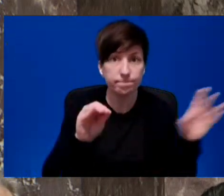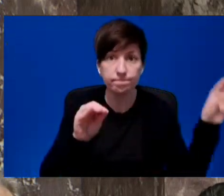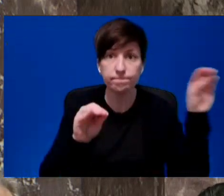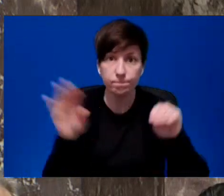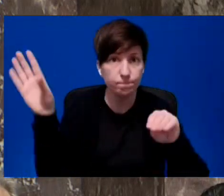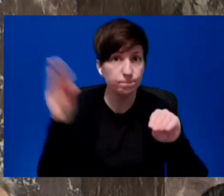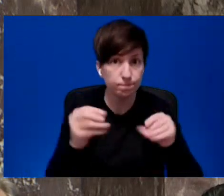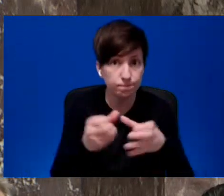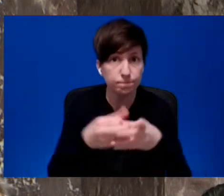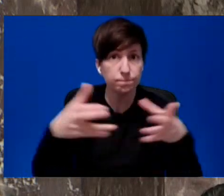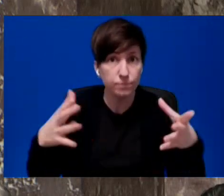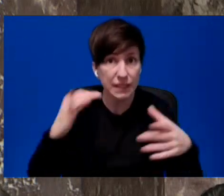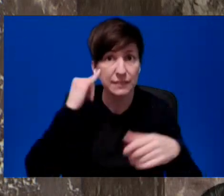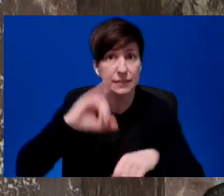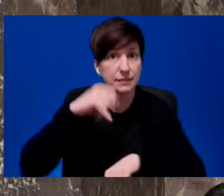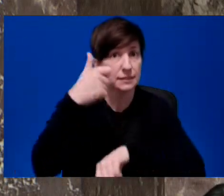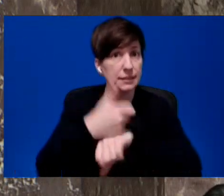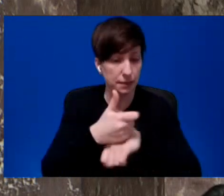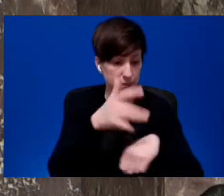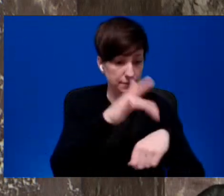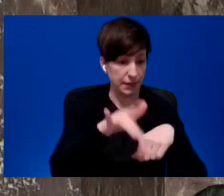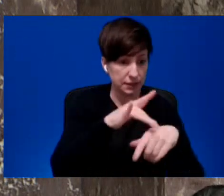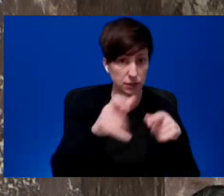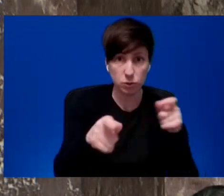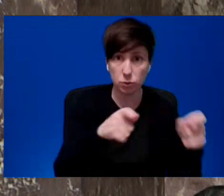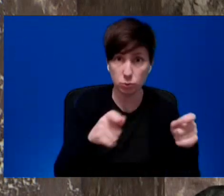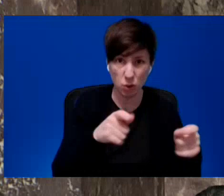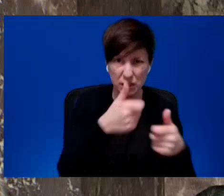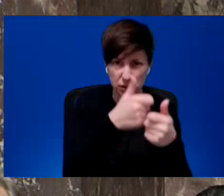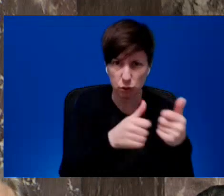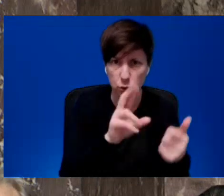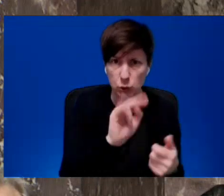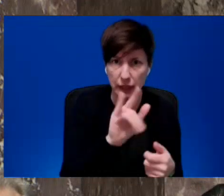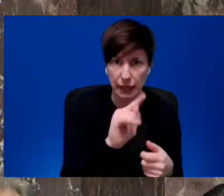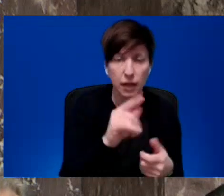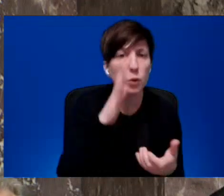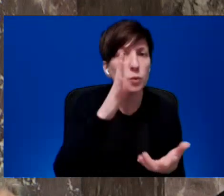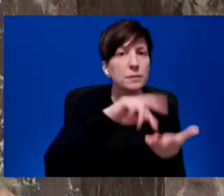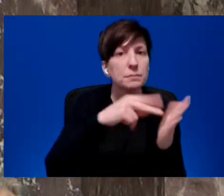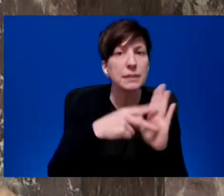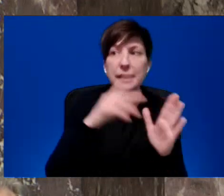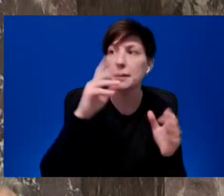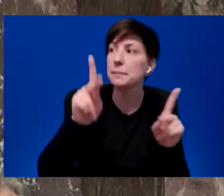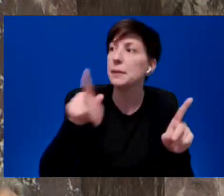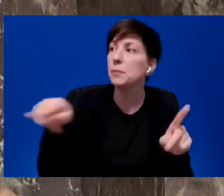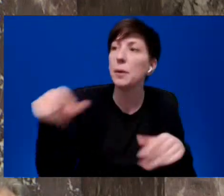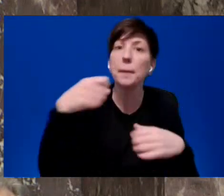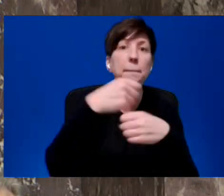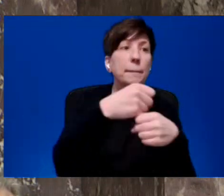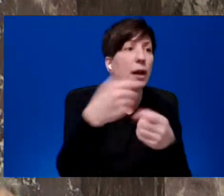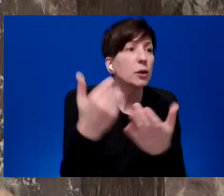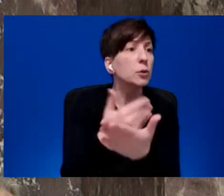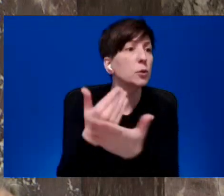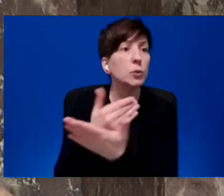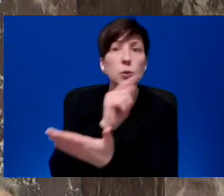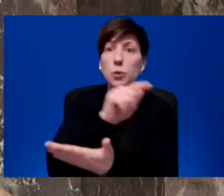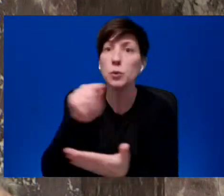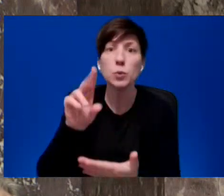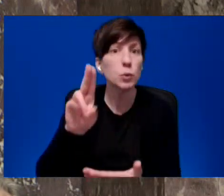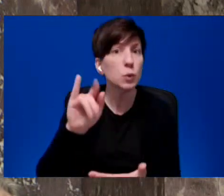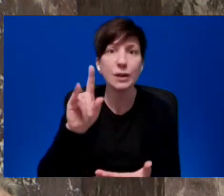control by unit into place will limit the new supply coming into the market. We are seeing historic amount of units coming online right